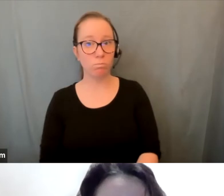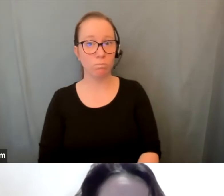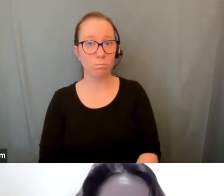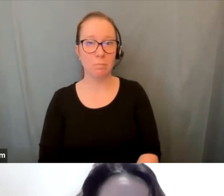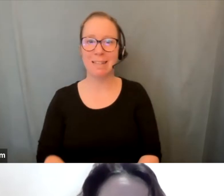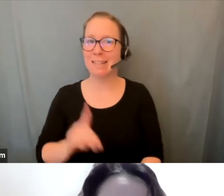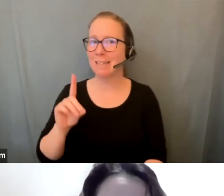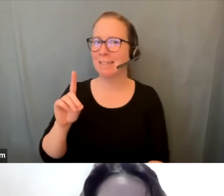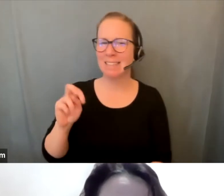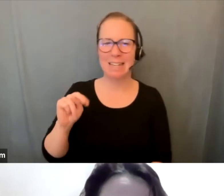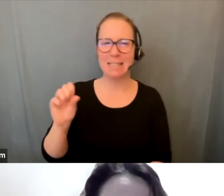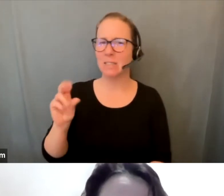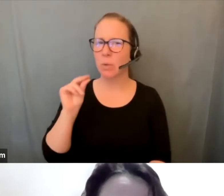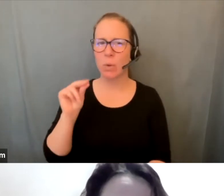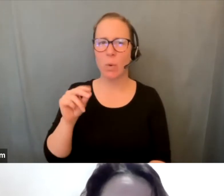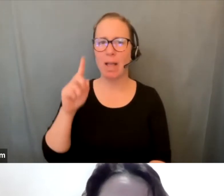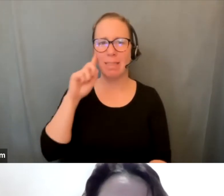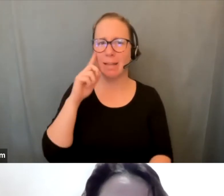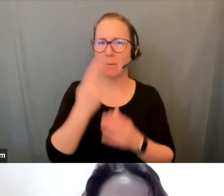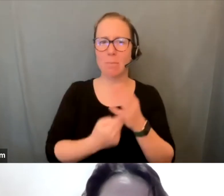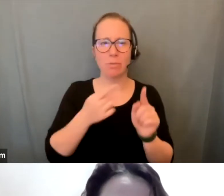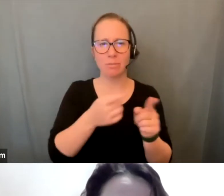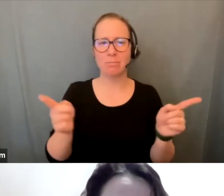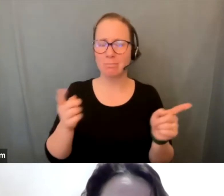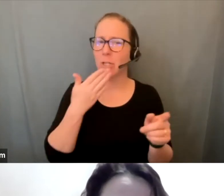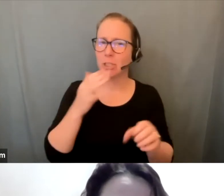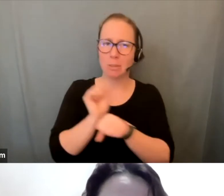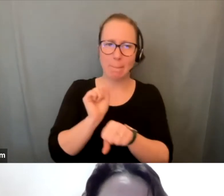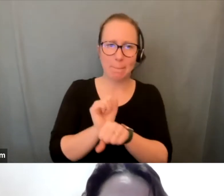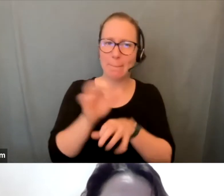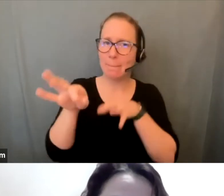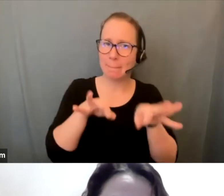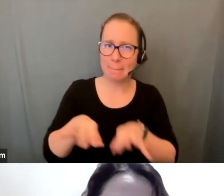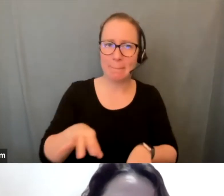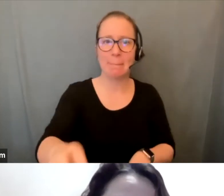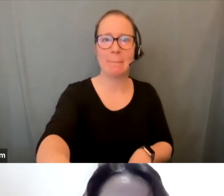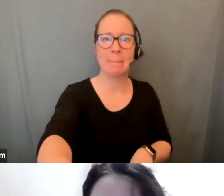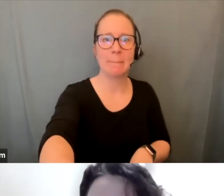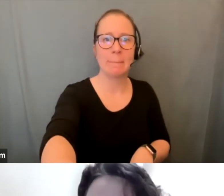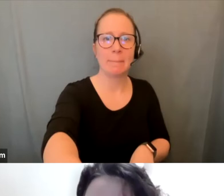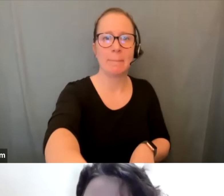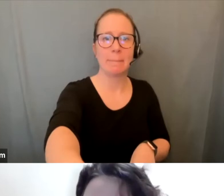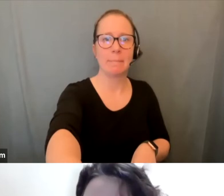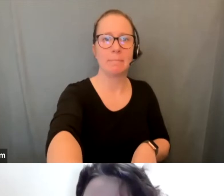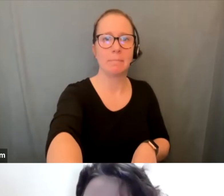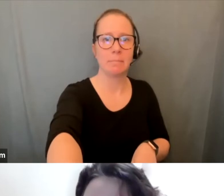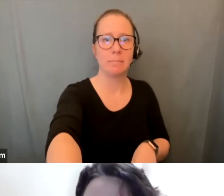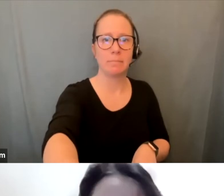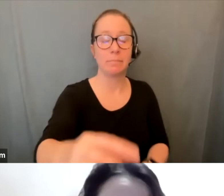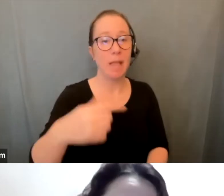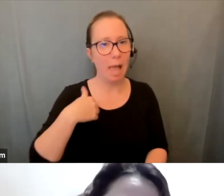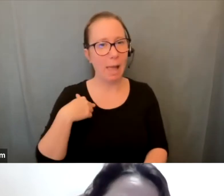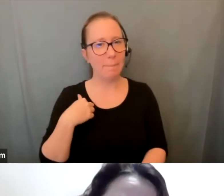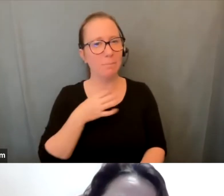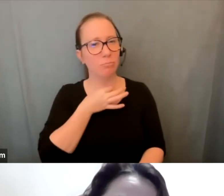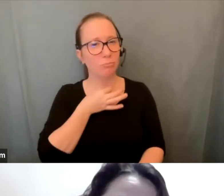I don't think so. I think you both did a really, really phenomenal job explaining it. I am curious, and I wanted to ask this question after Erin spoke about